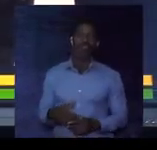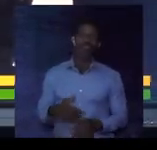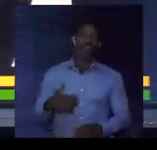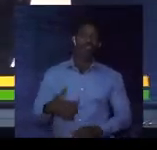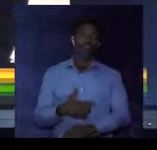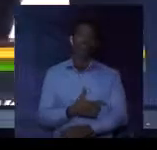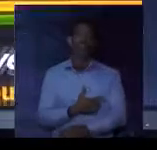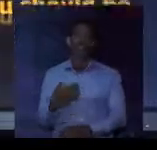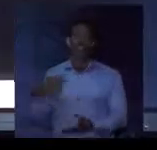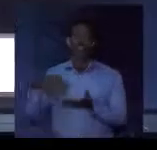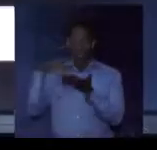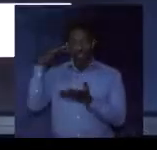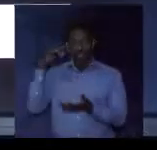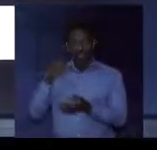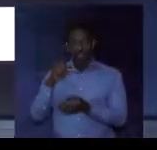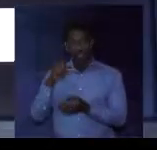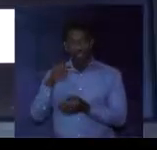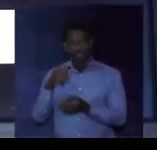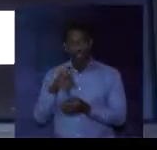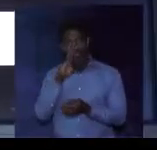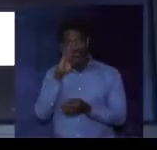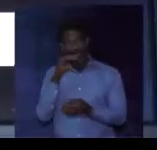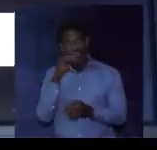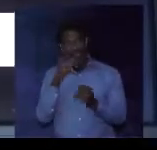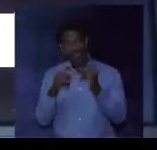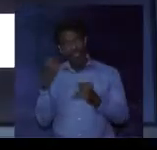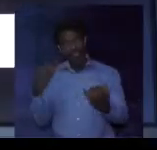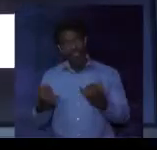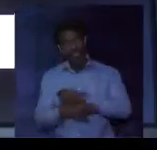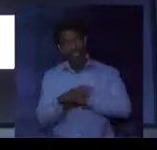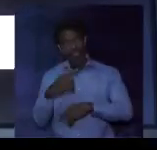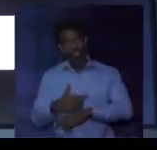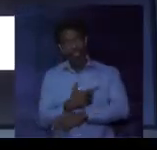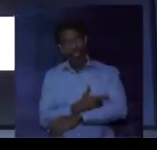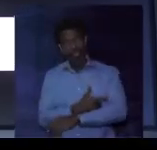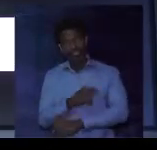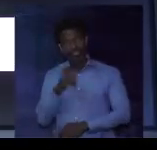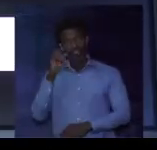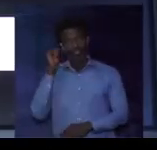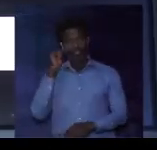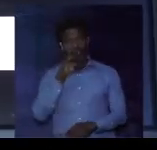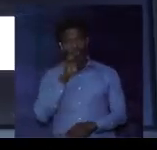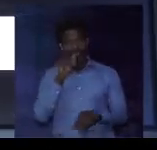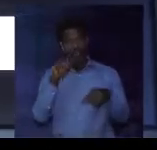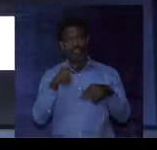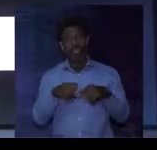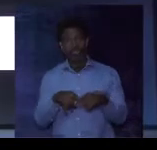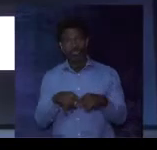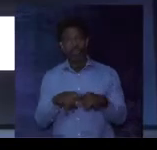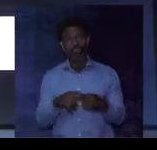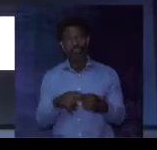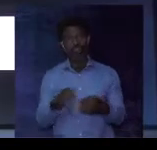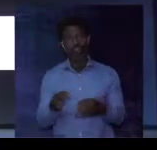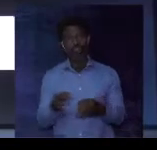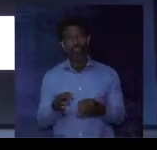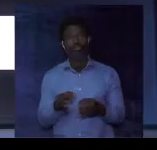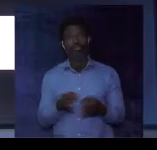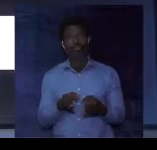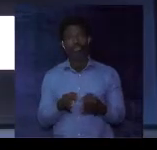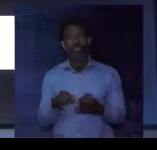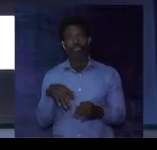at the learning objectives. Learning objectives. By the end of today's lesson, you should be able